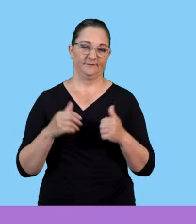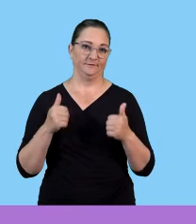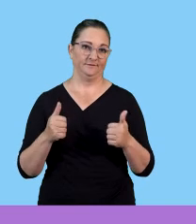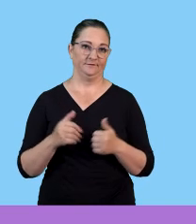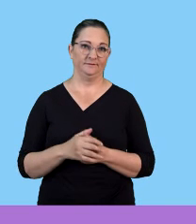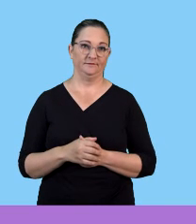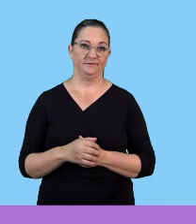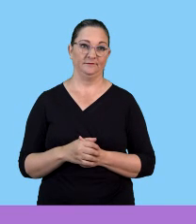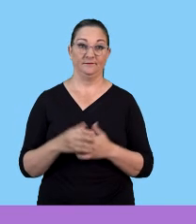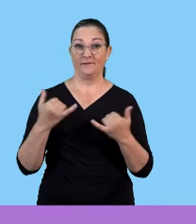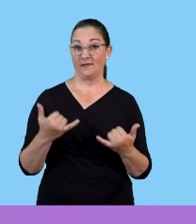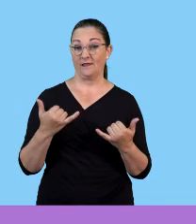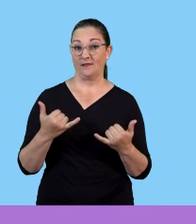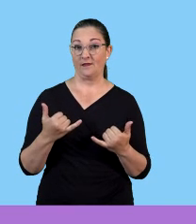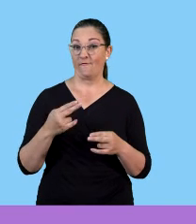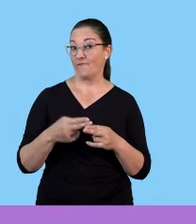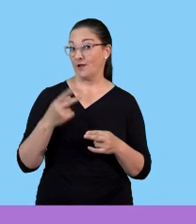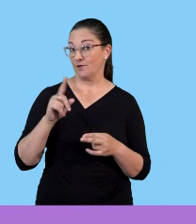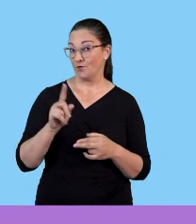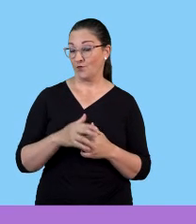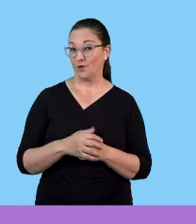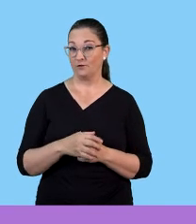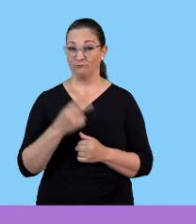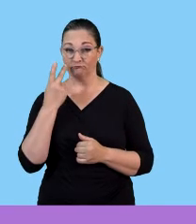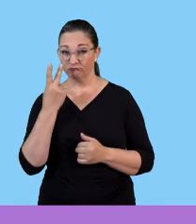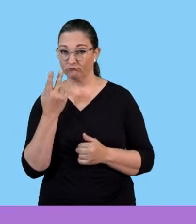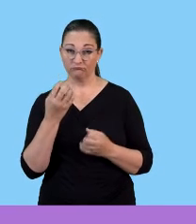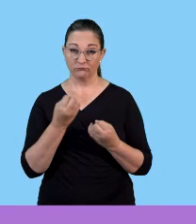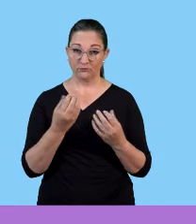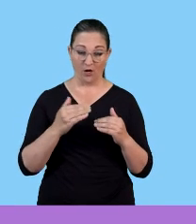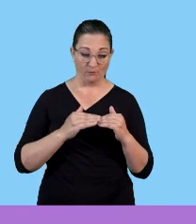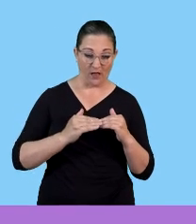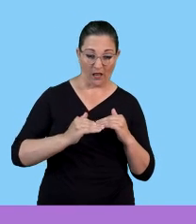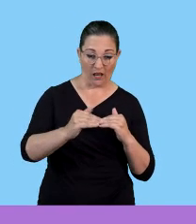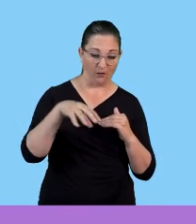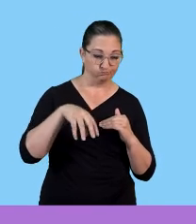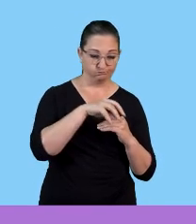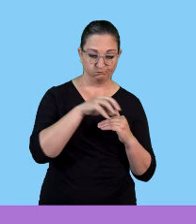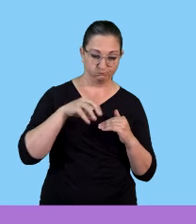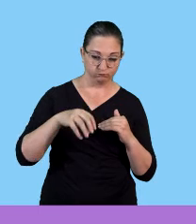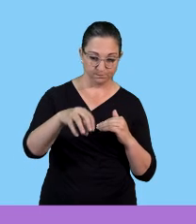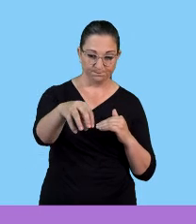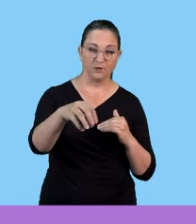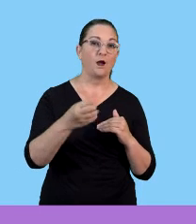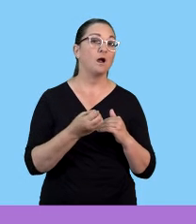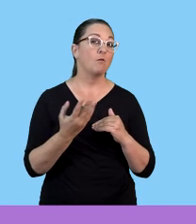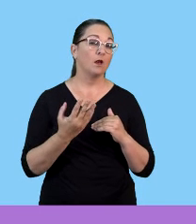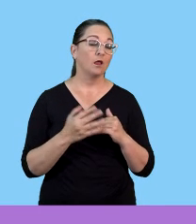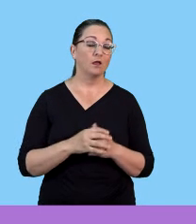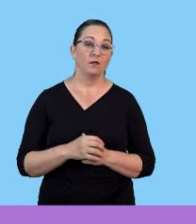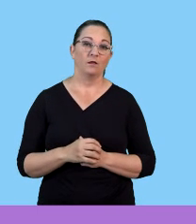Nice work. All right, so finally, to figure out how many of these can fit